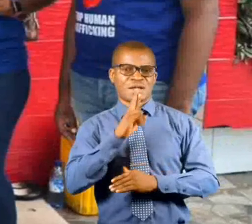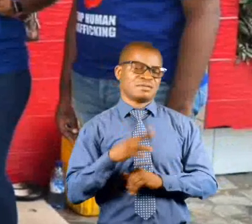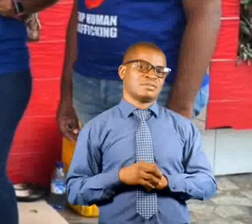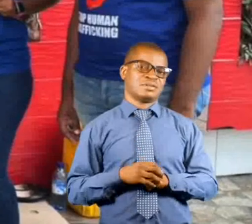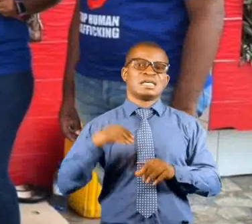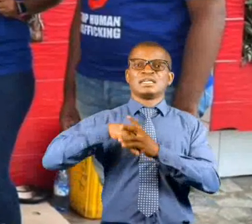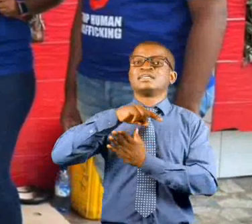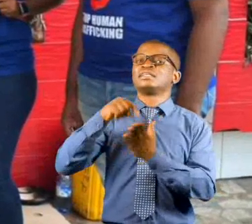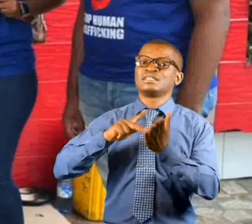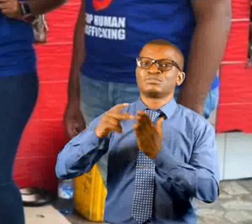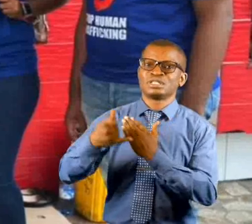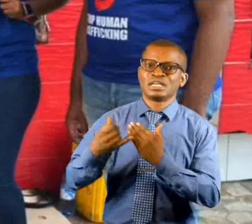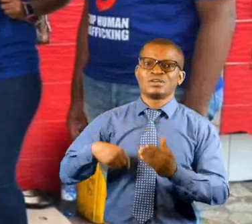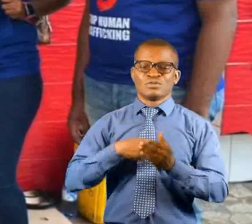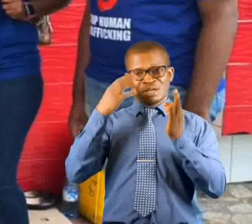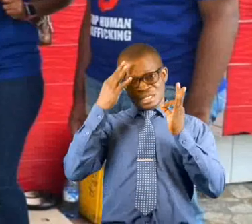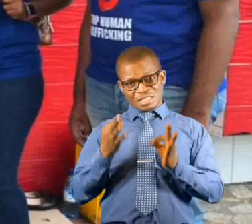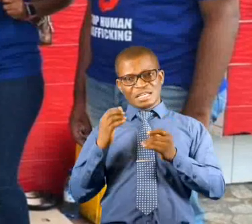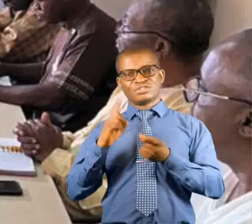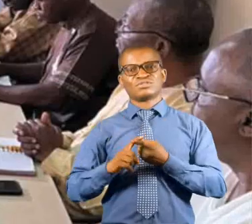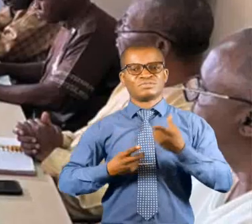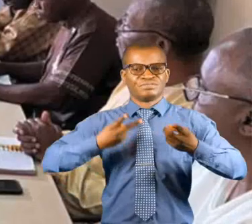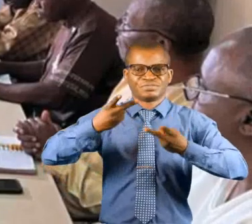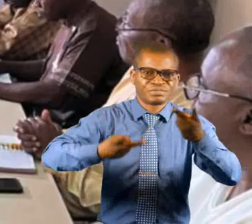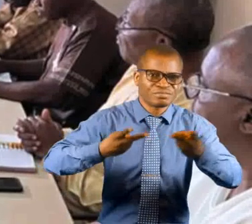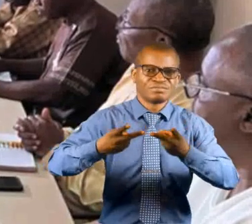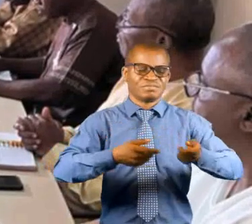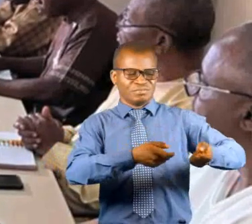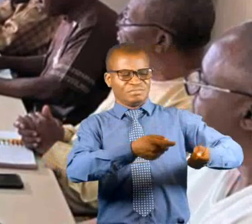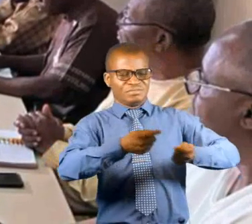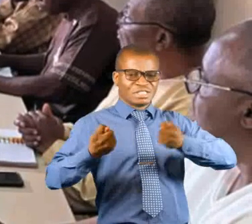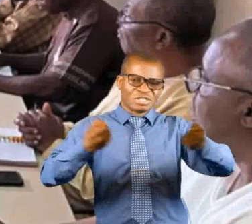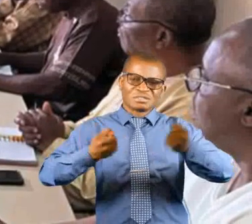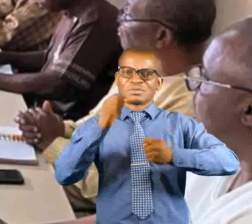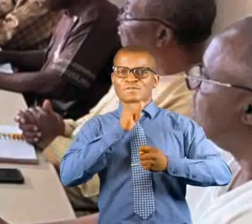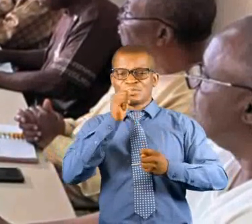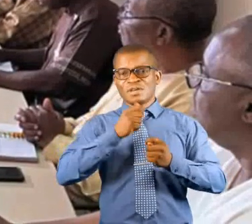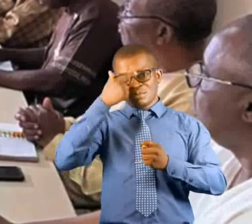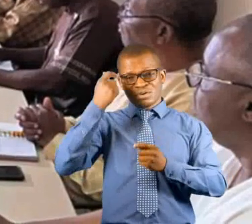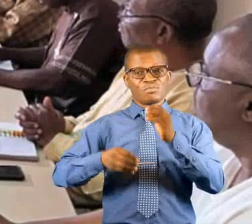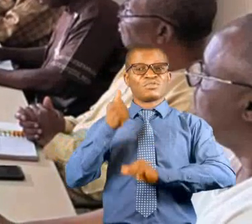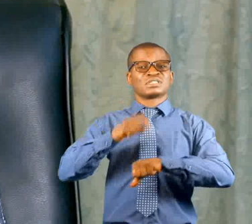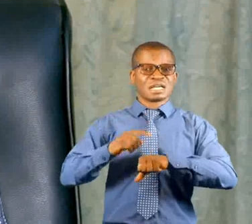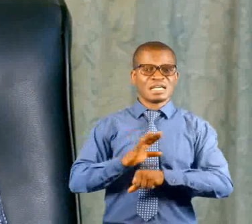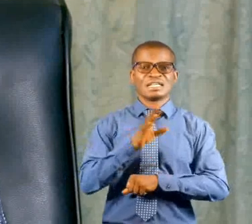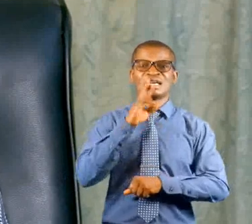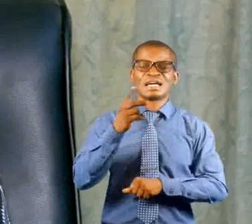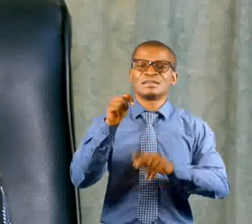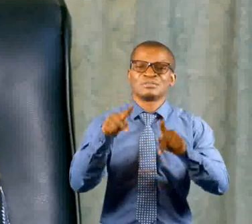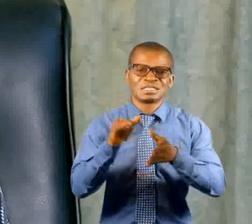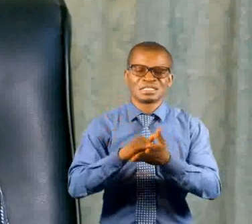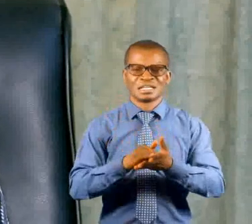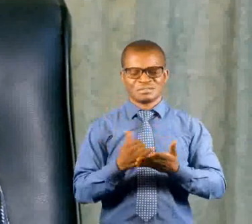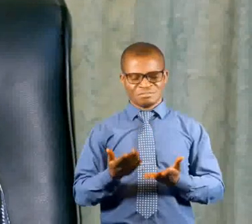So in this project, we decided to go to transport companies, because most times we find out that they are the ones that